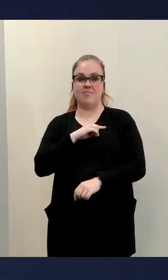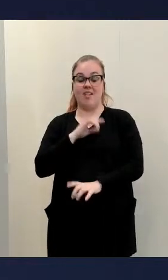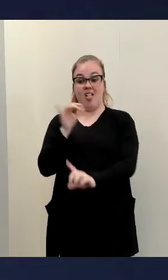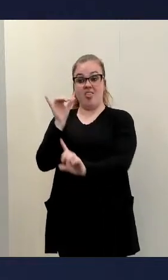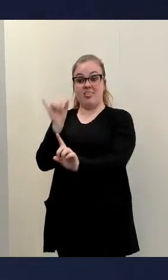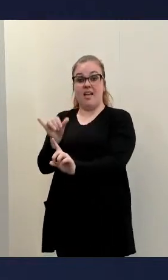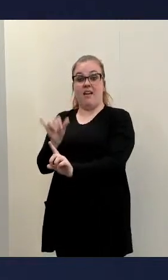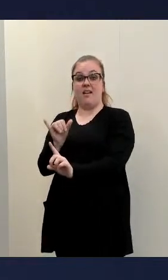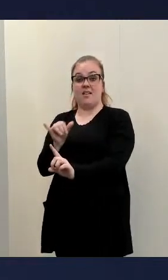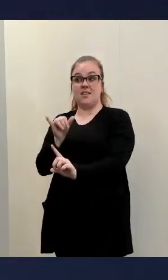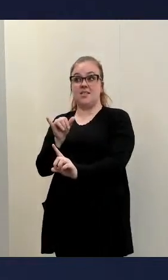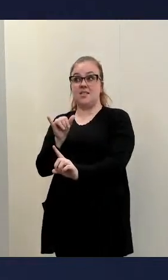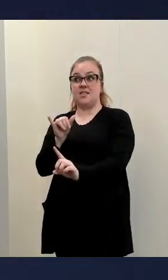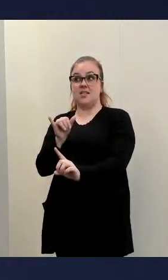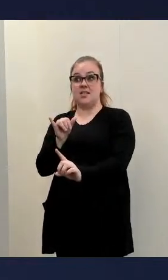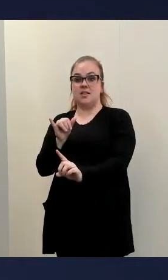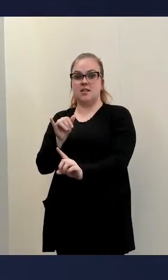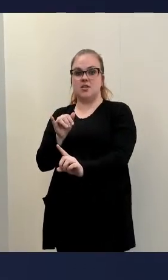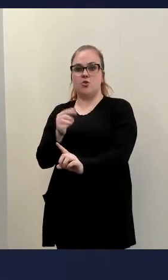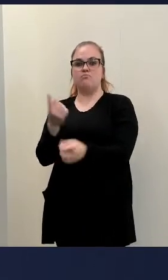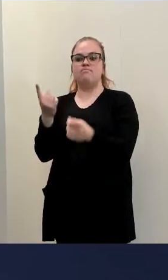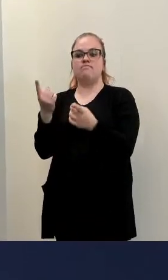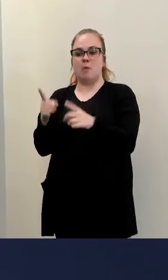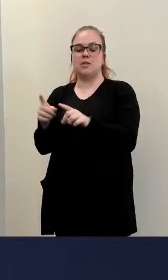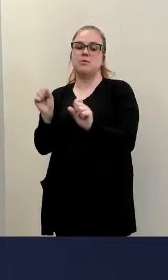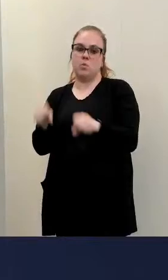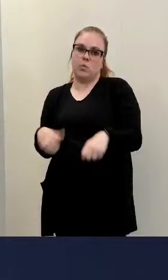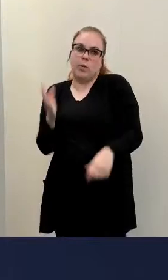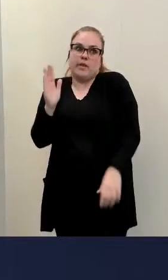that will always be possible.